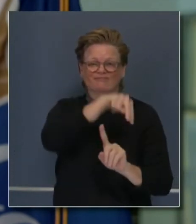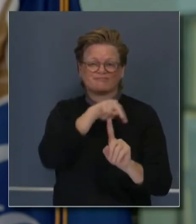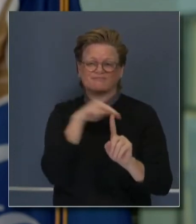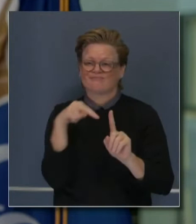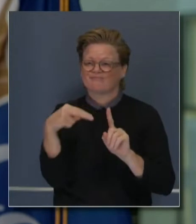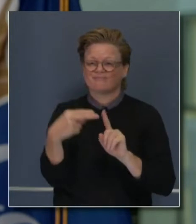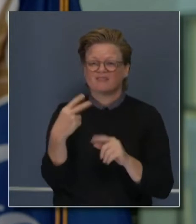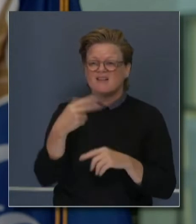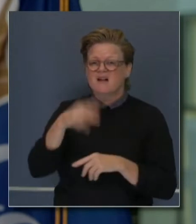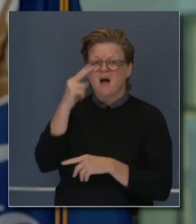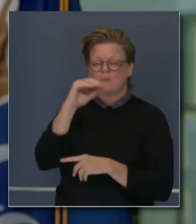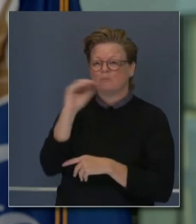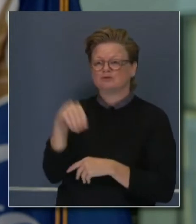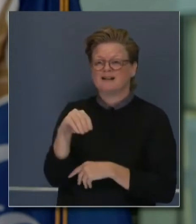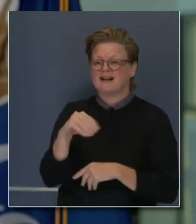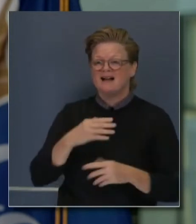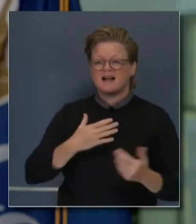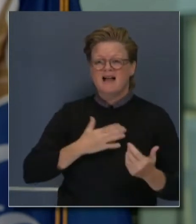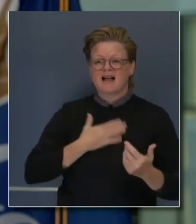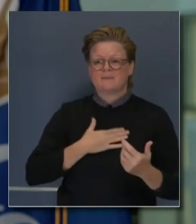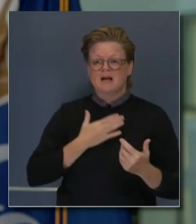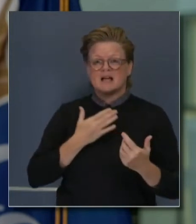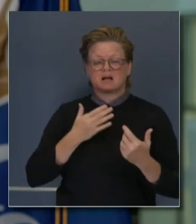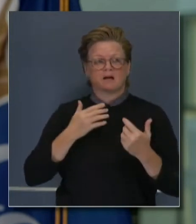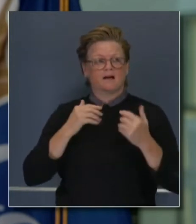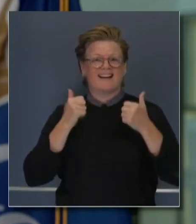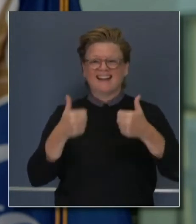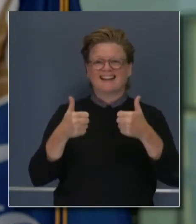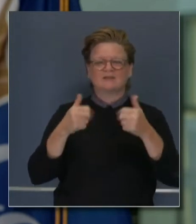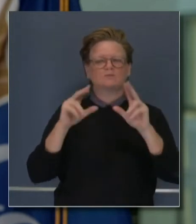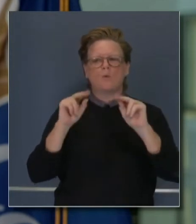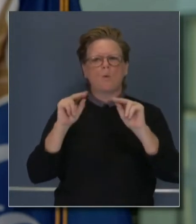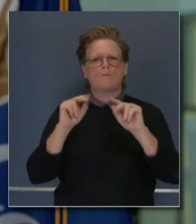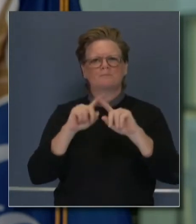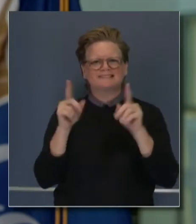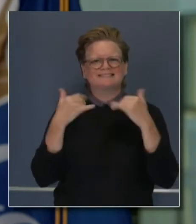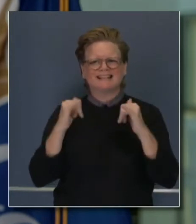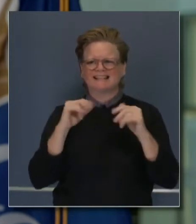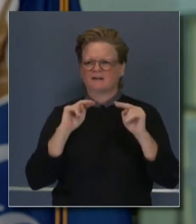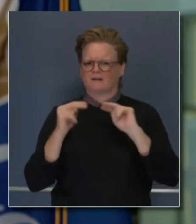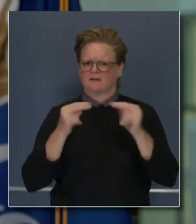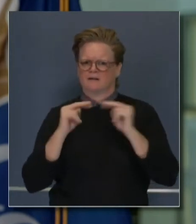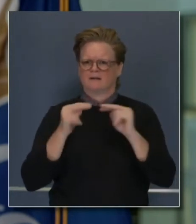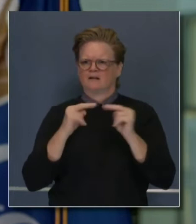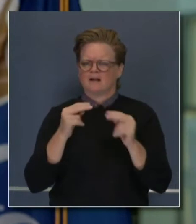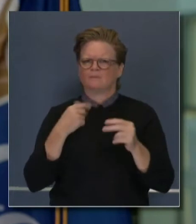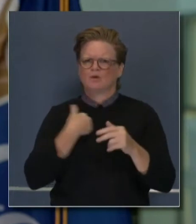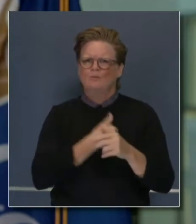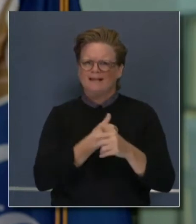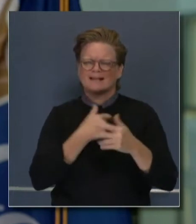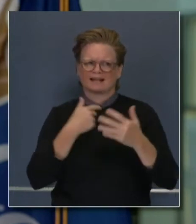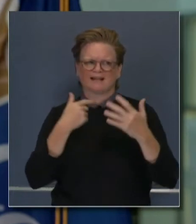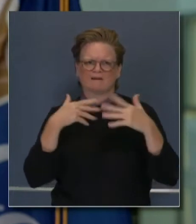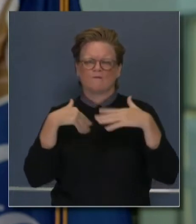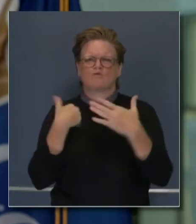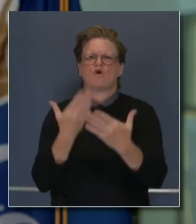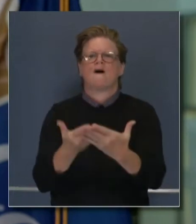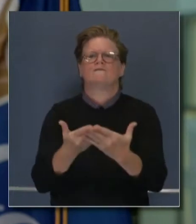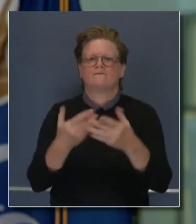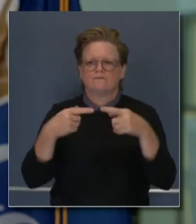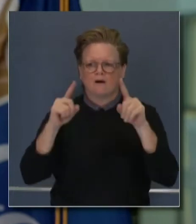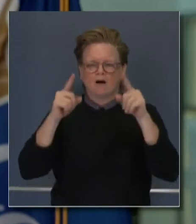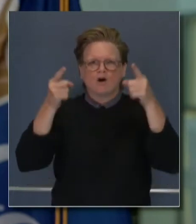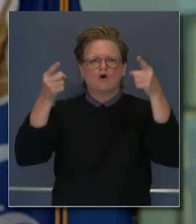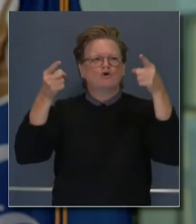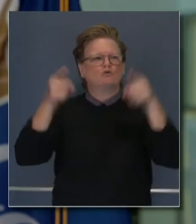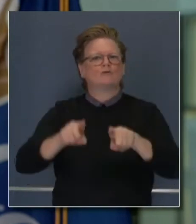the nature of negotiation. But we did get an eviction deal done, and I look forward to signing it very, very shortly.